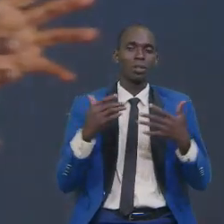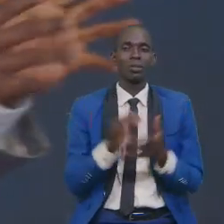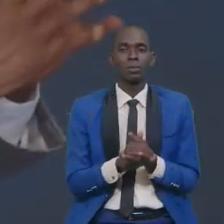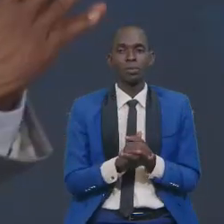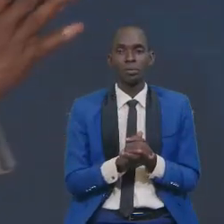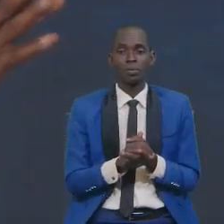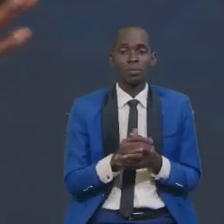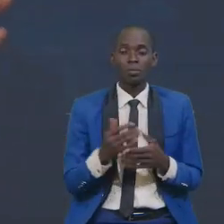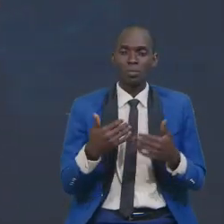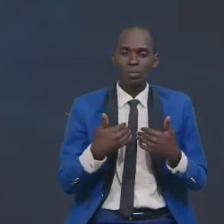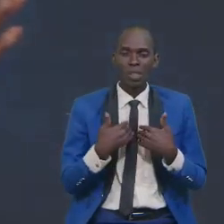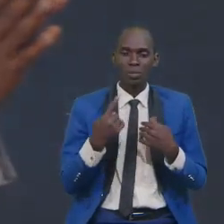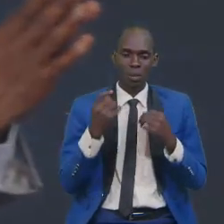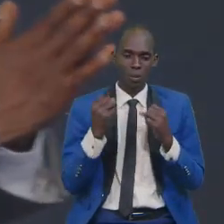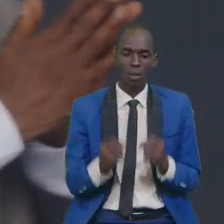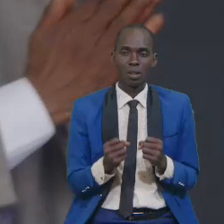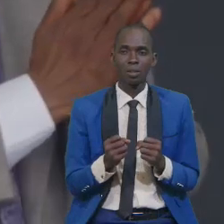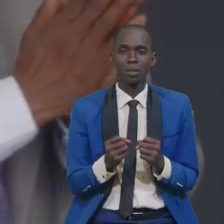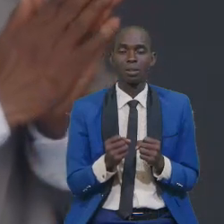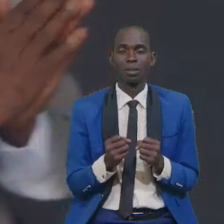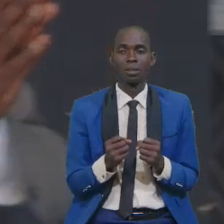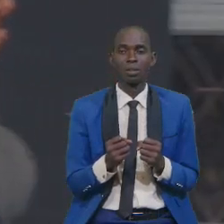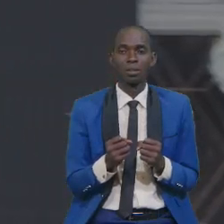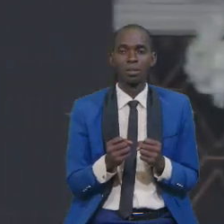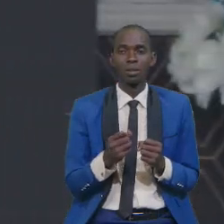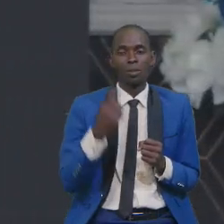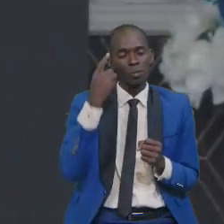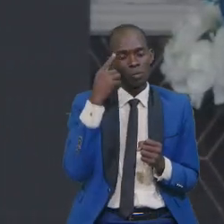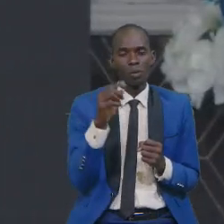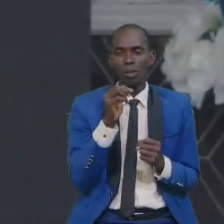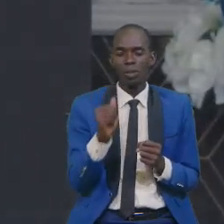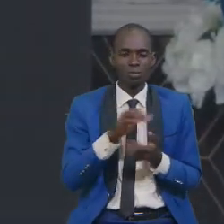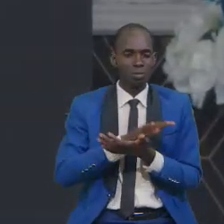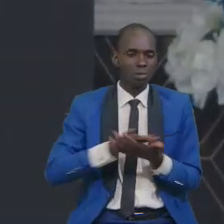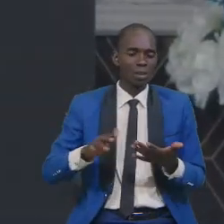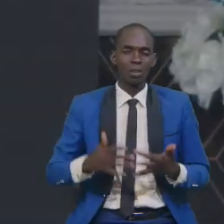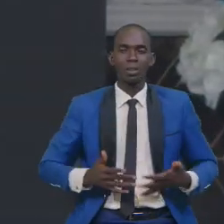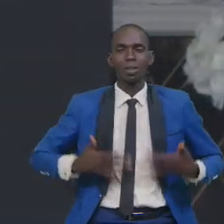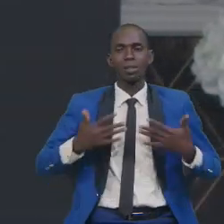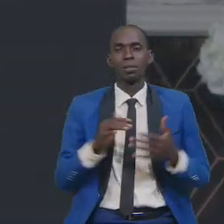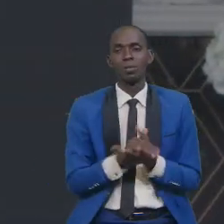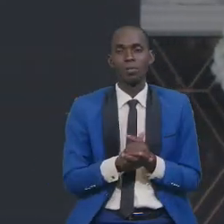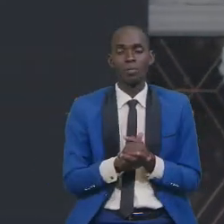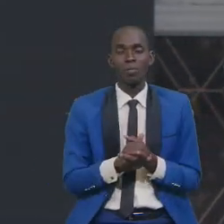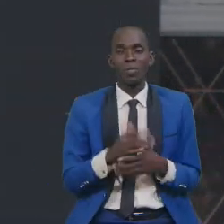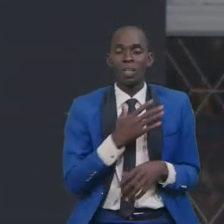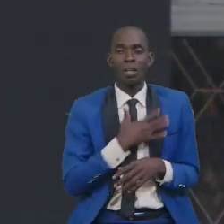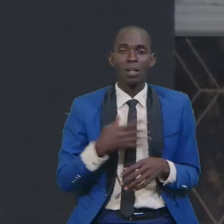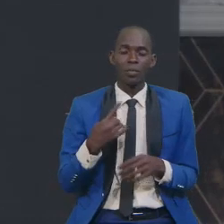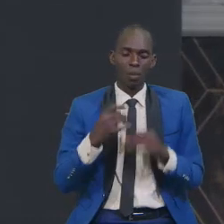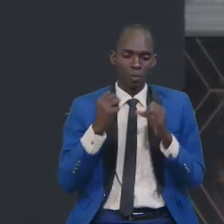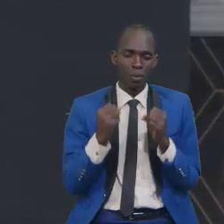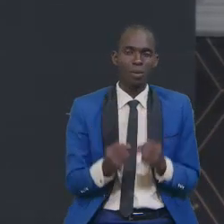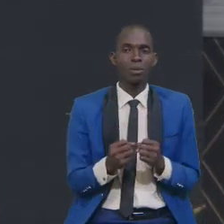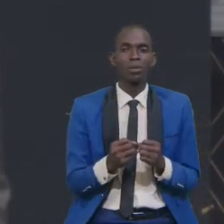the power by spotless life out of power